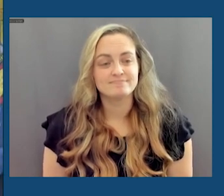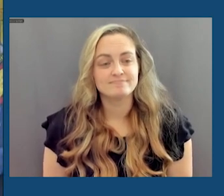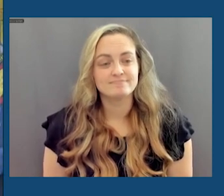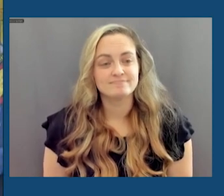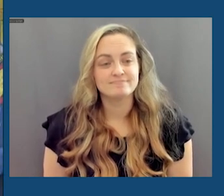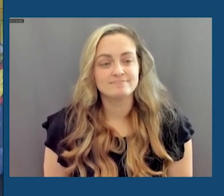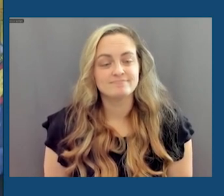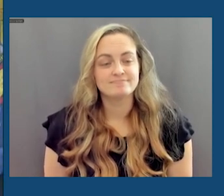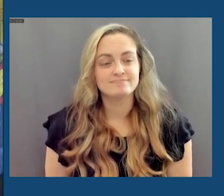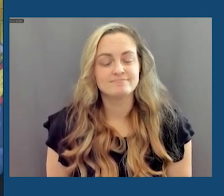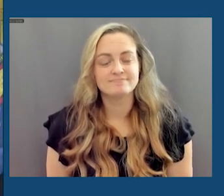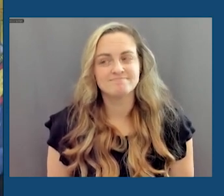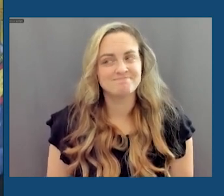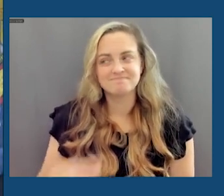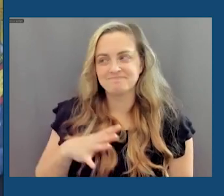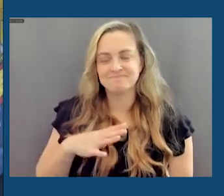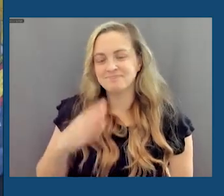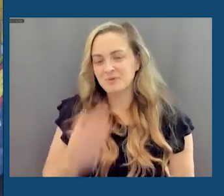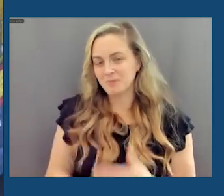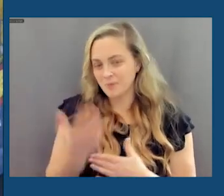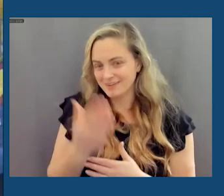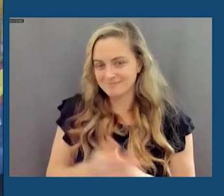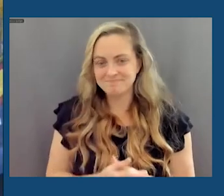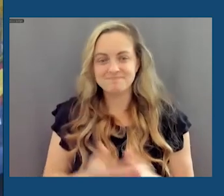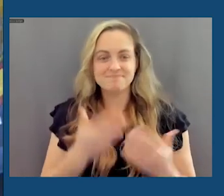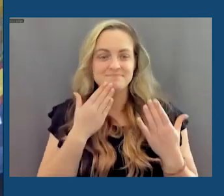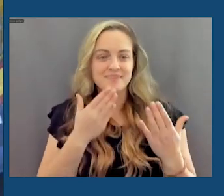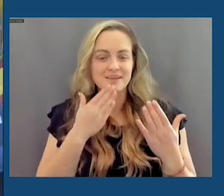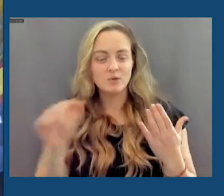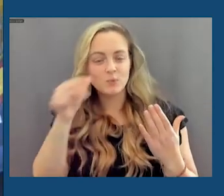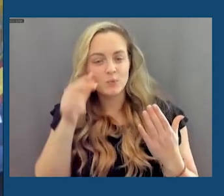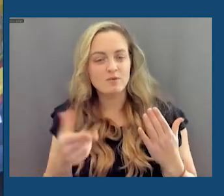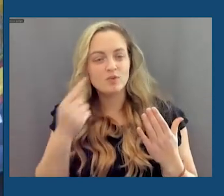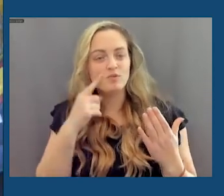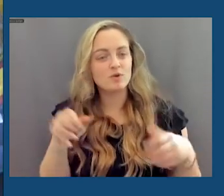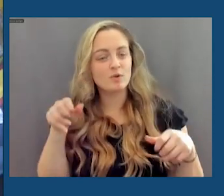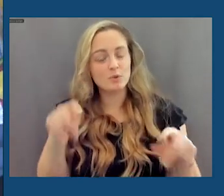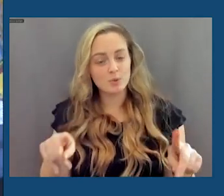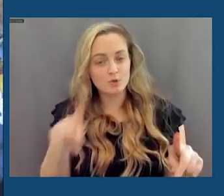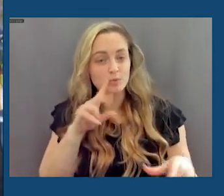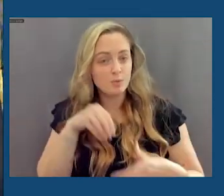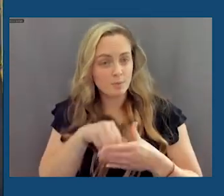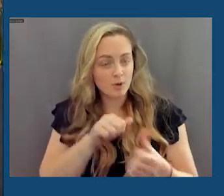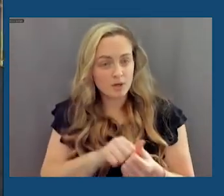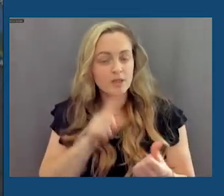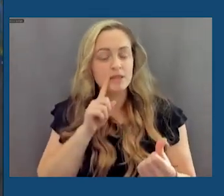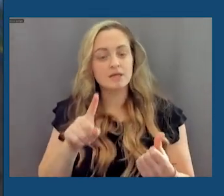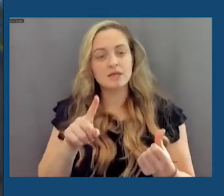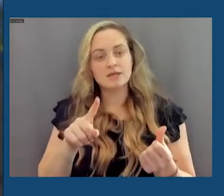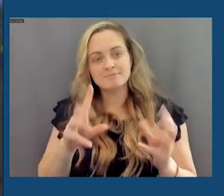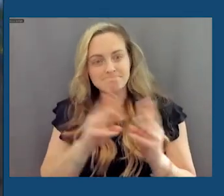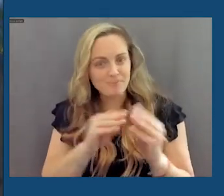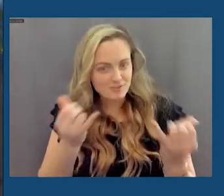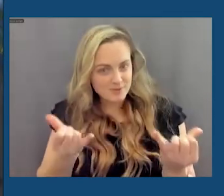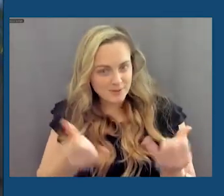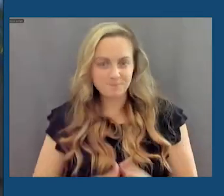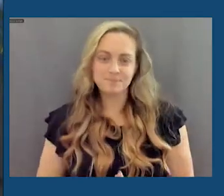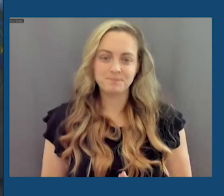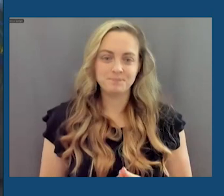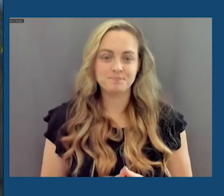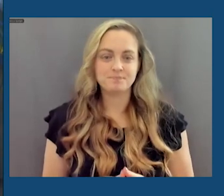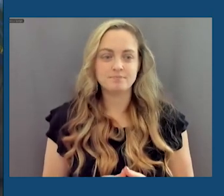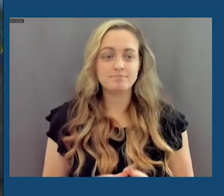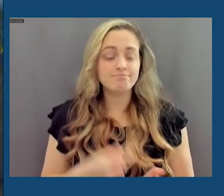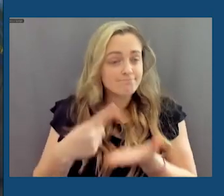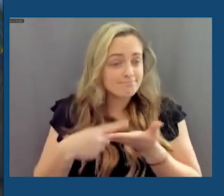That's okay. Good morning, everyone. Thank you, Governor Hochul, for the opportunity to be part of this press conference today, discussing